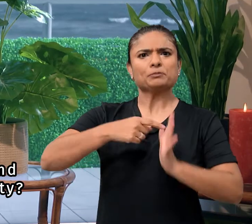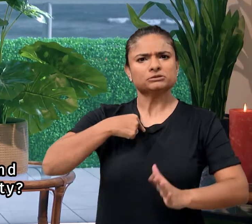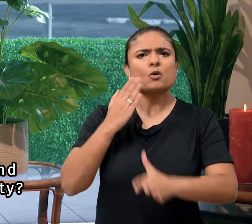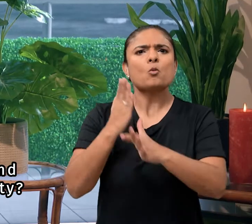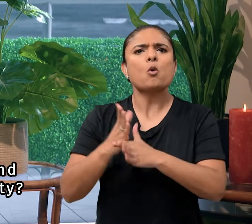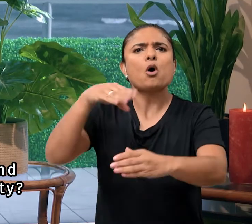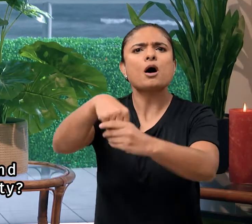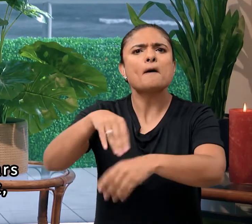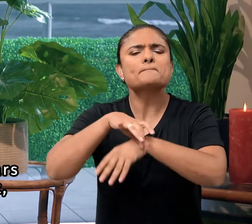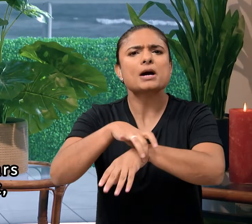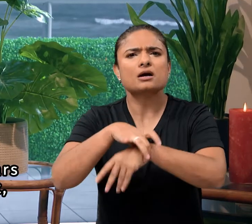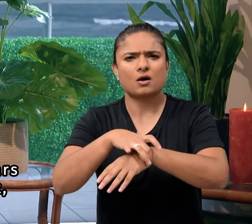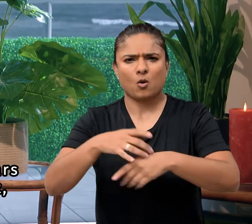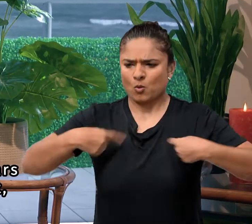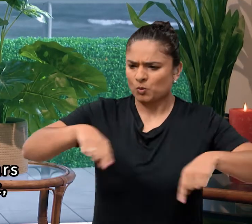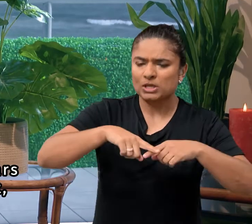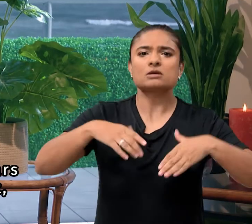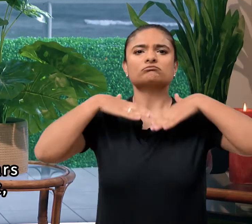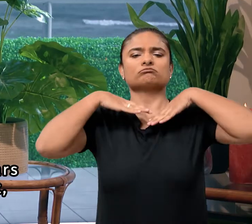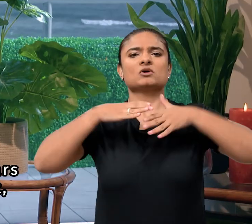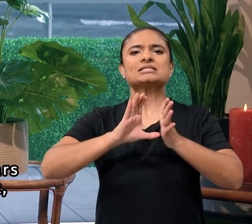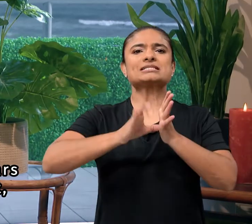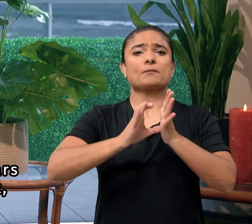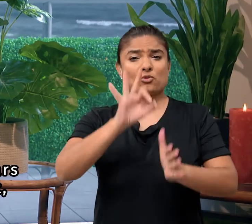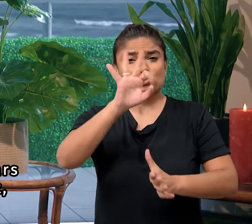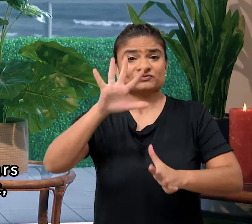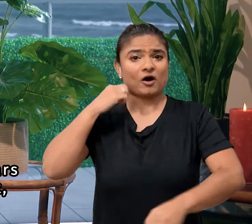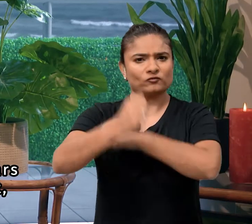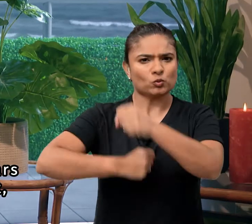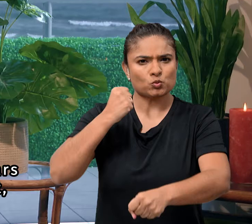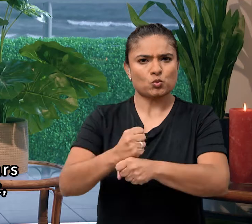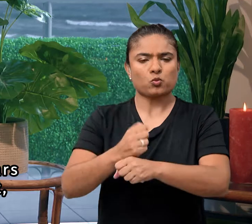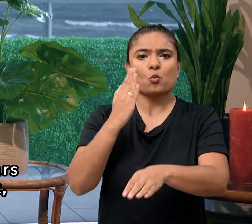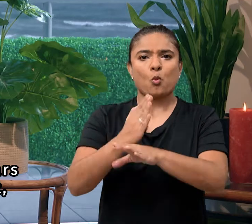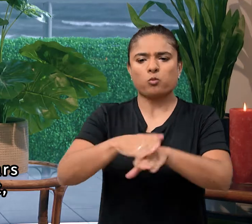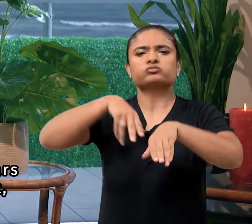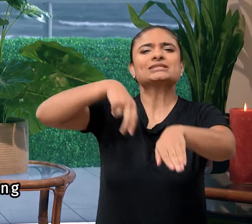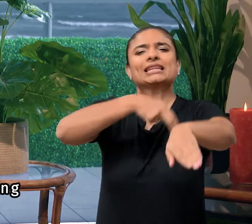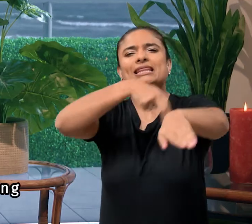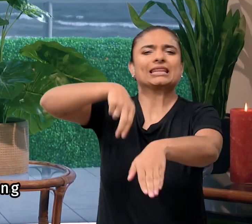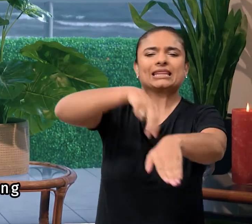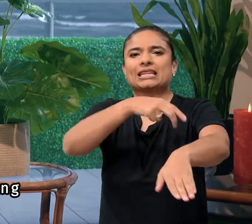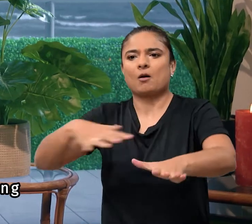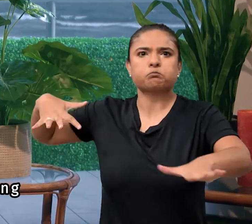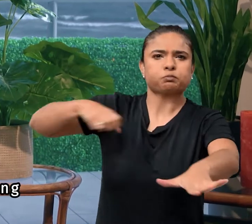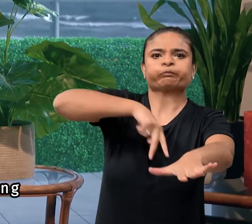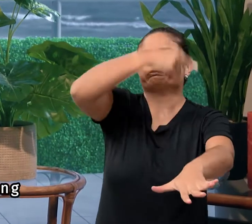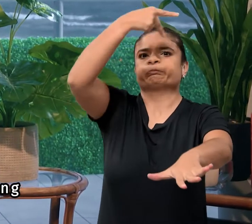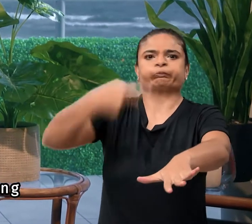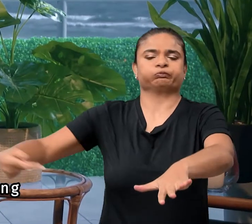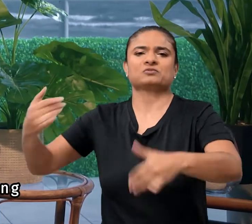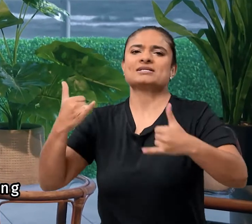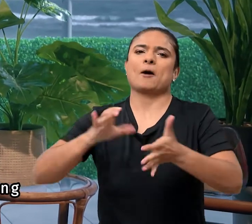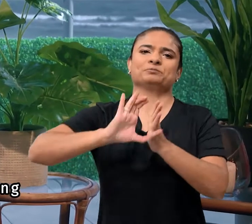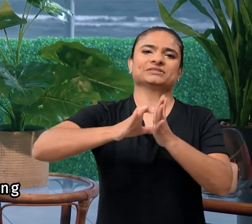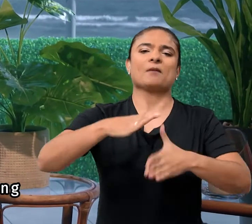with a disability? Living with quadriplegia for 35 years following a water skiing accident, Dr. Jacques Lloyd